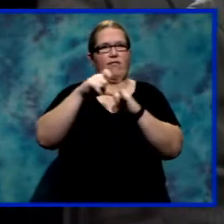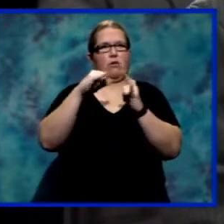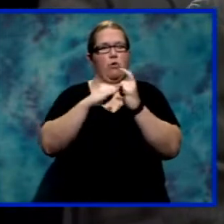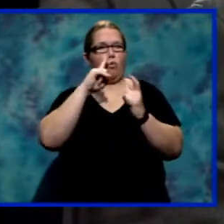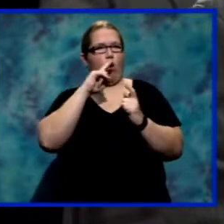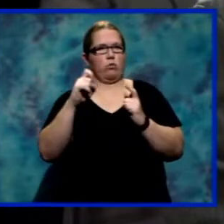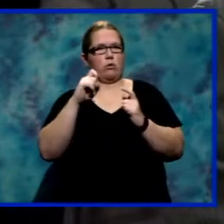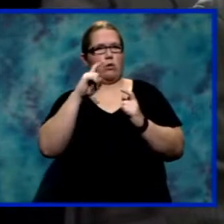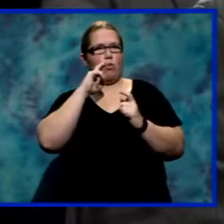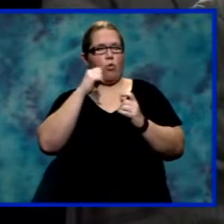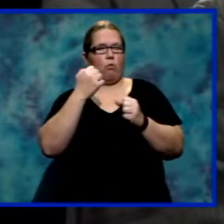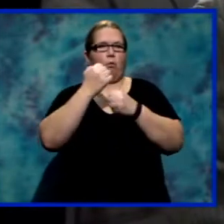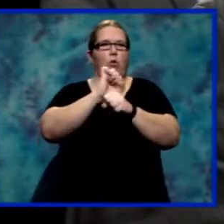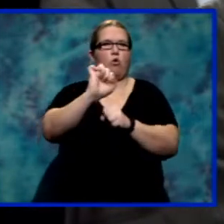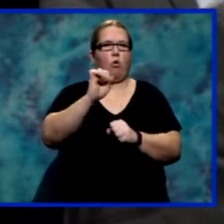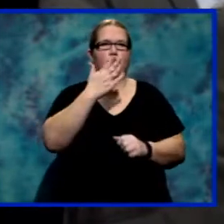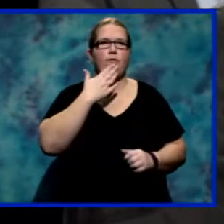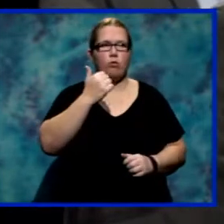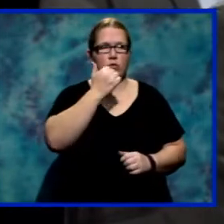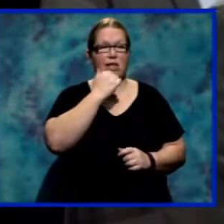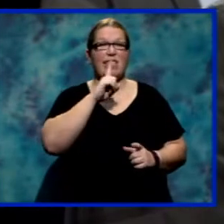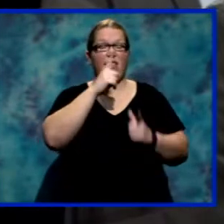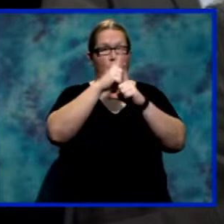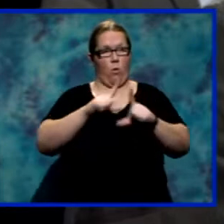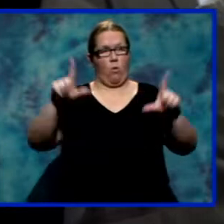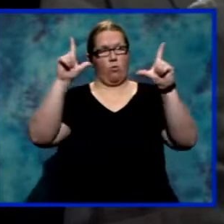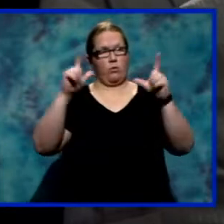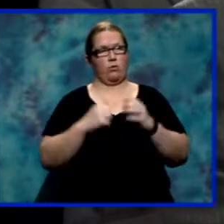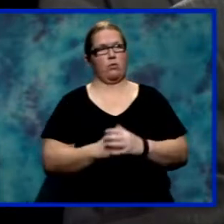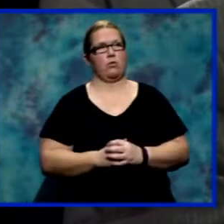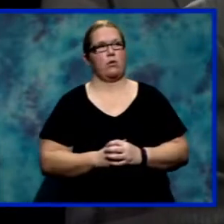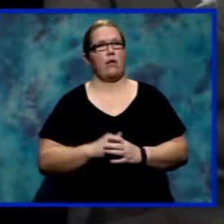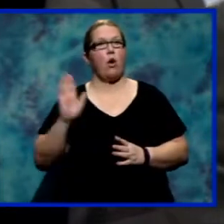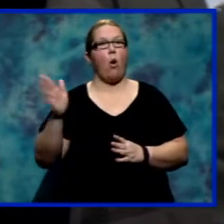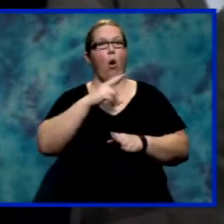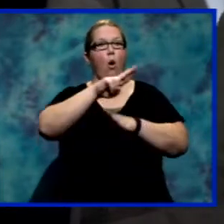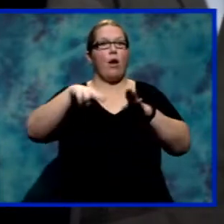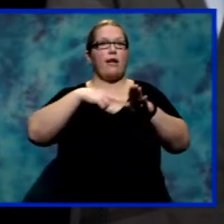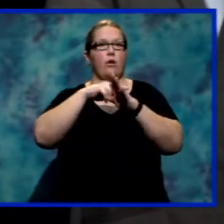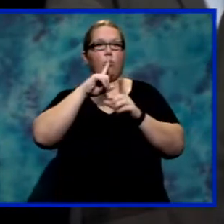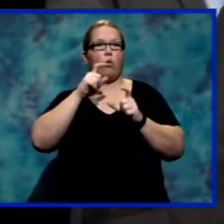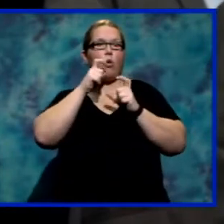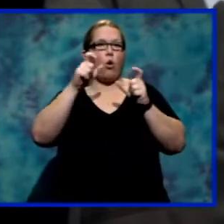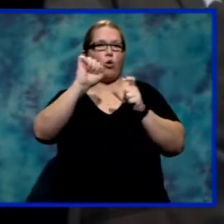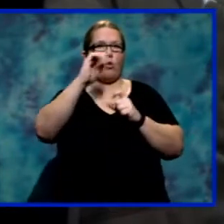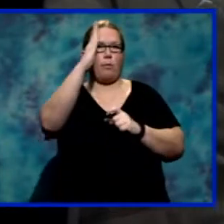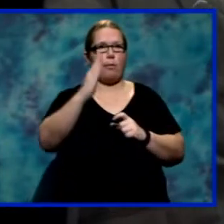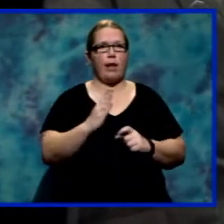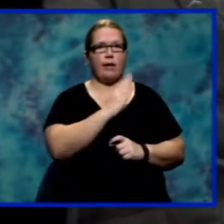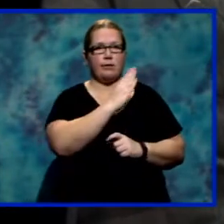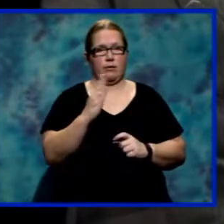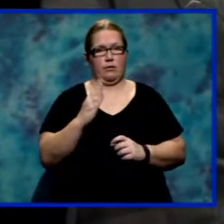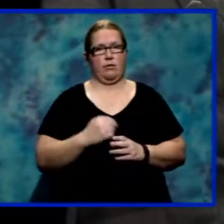their fruit, says the Lord Almighty. Then all nations will call you blessed, for